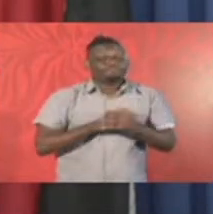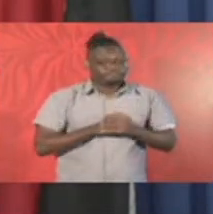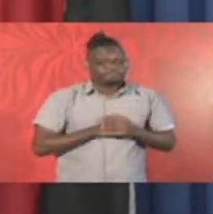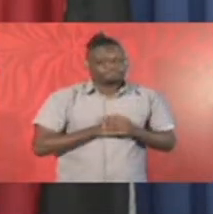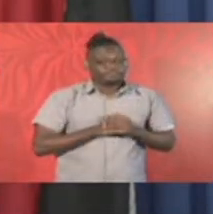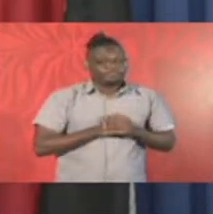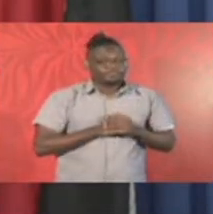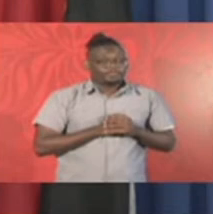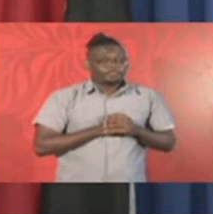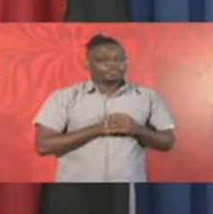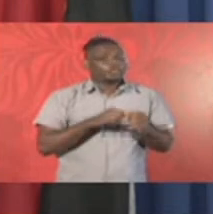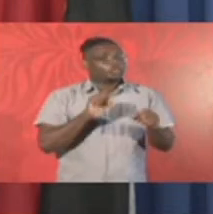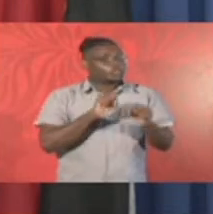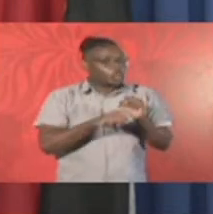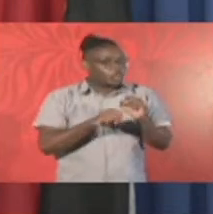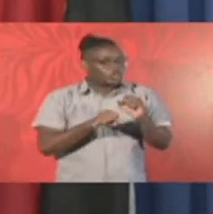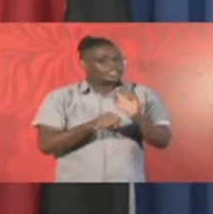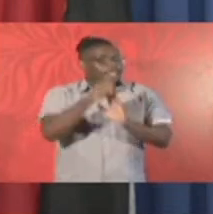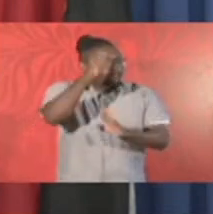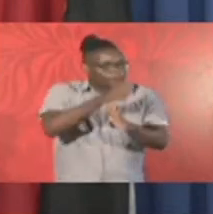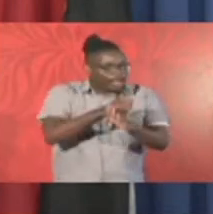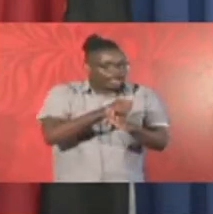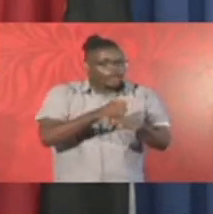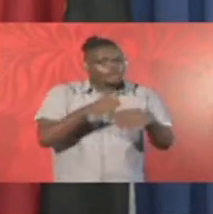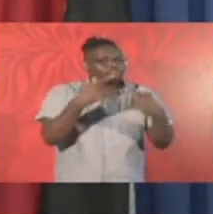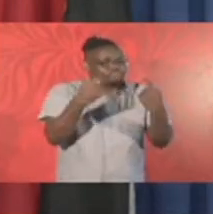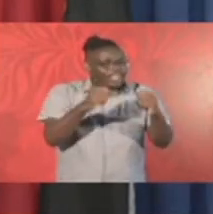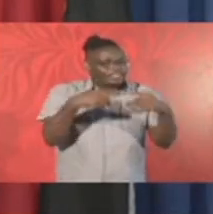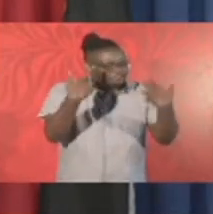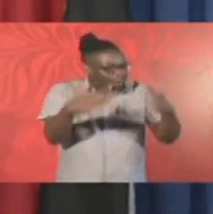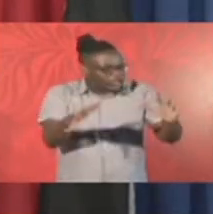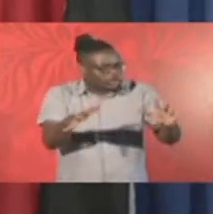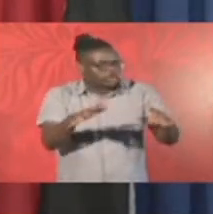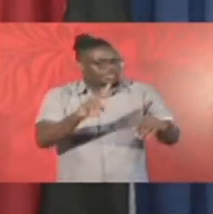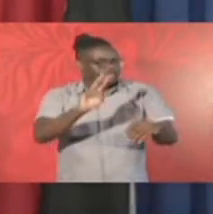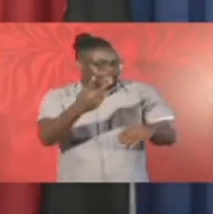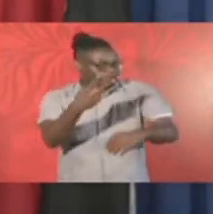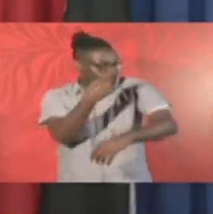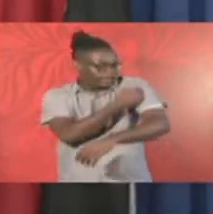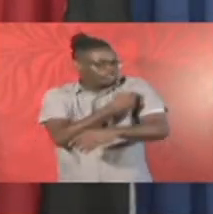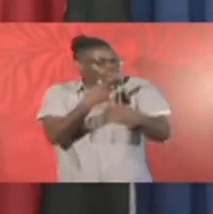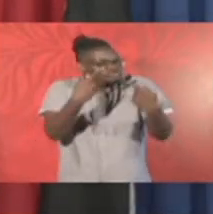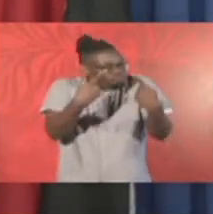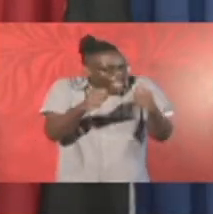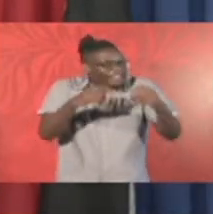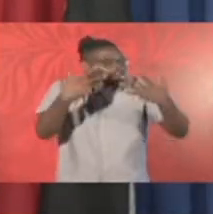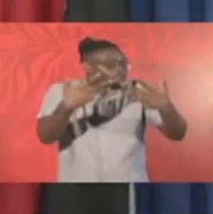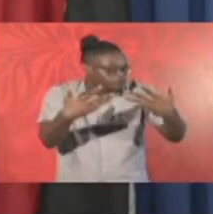September. So whereas before we thought we could do it in the middle of September, and I spoke in